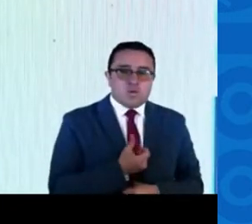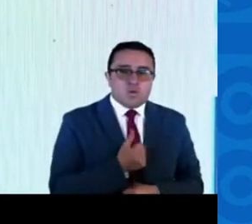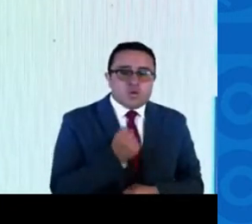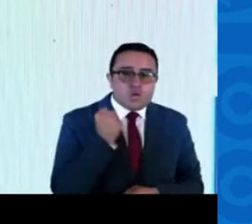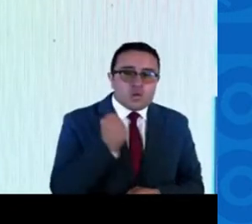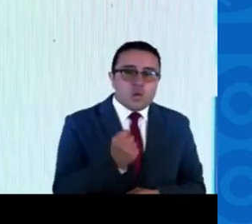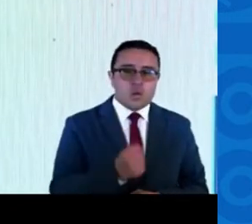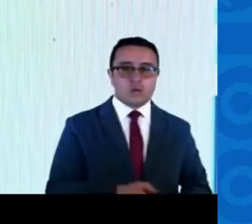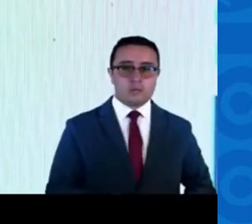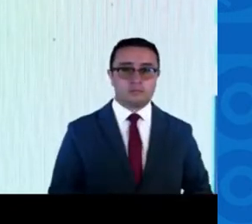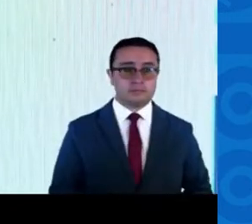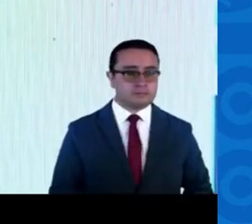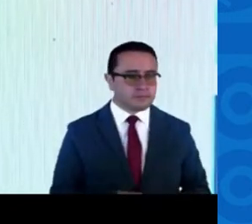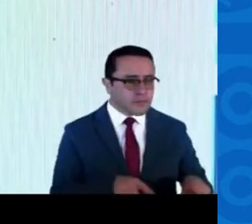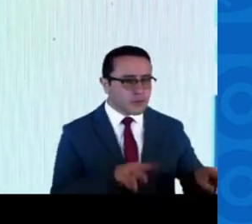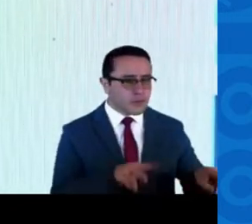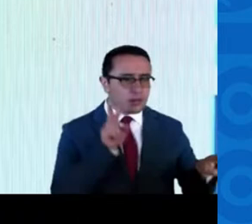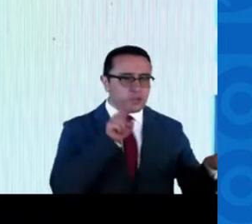very close to